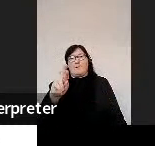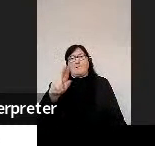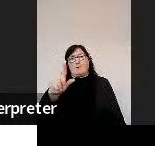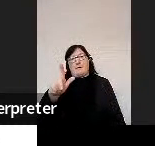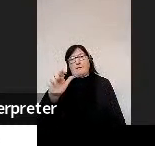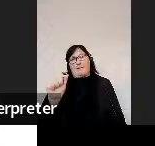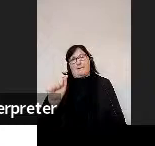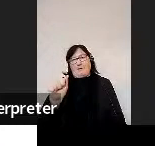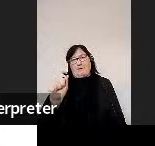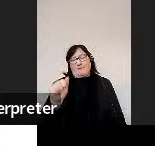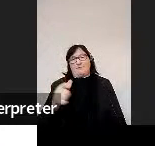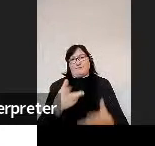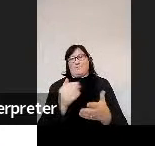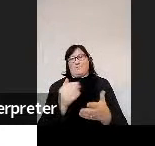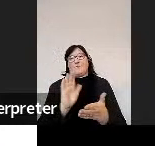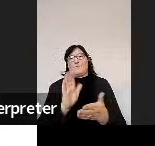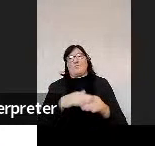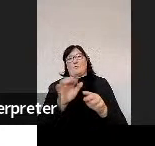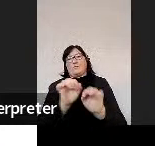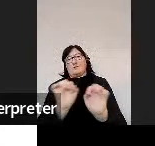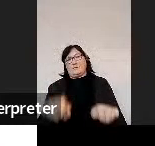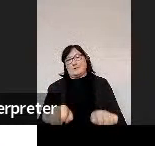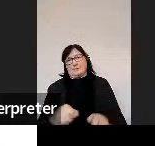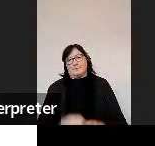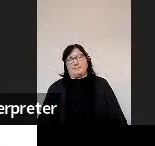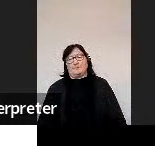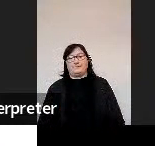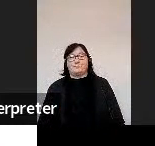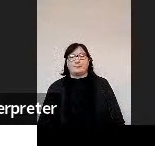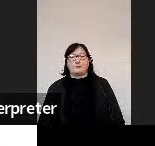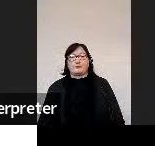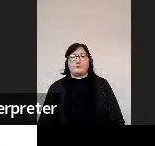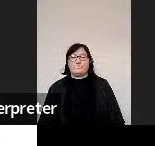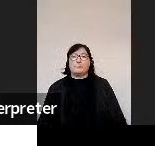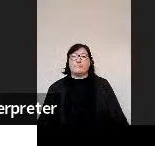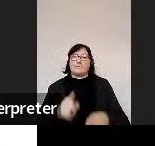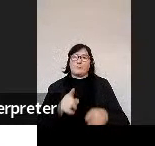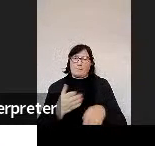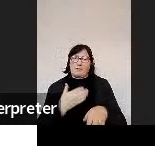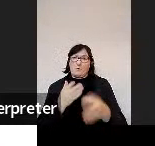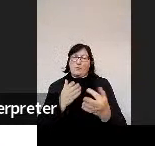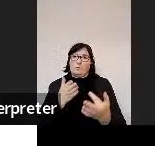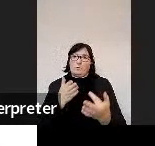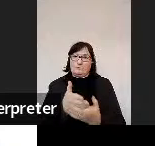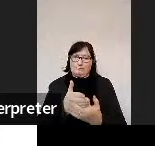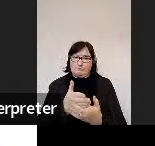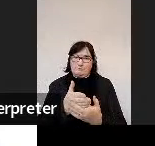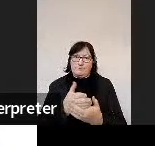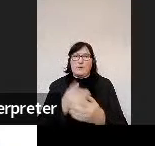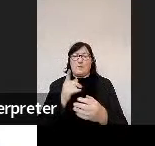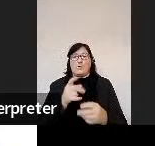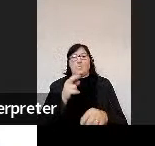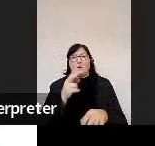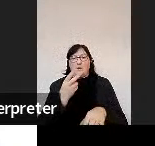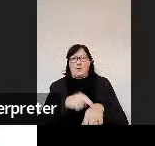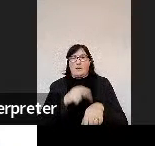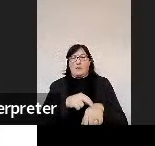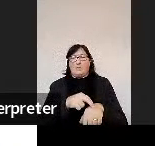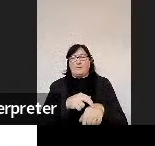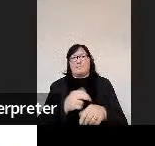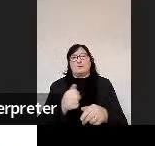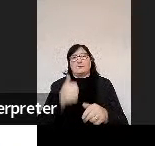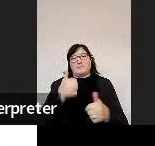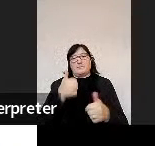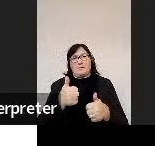But before we can access RLA, we need to ensure that you have the correct user profiles and rights. And in order to do